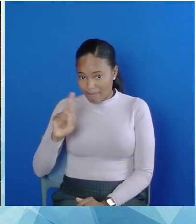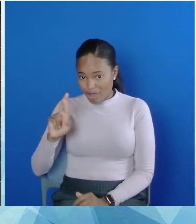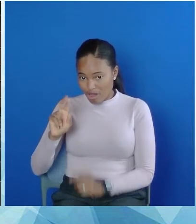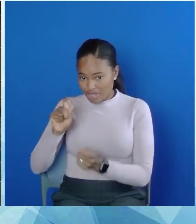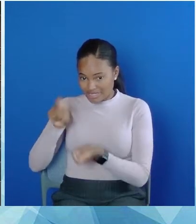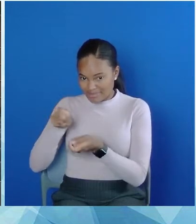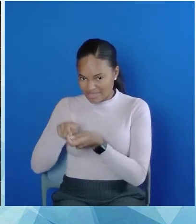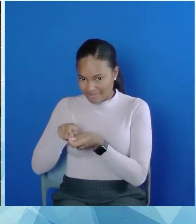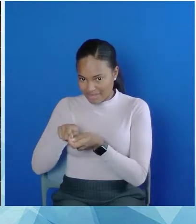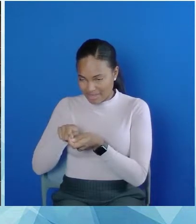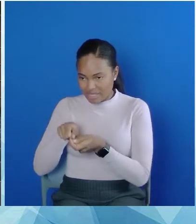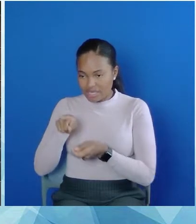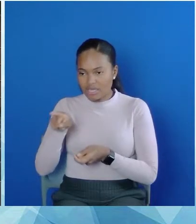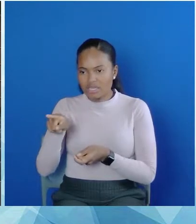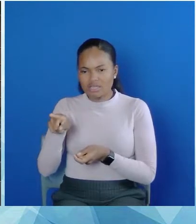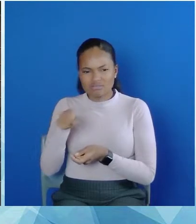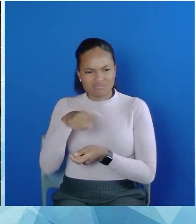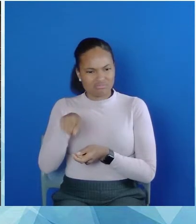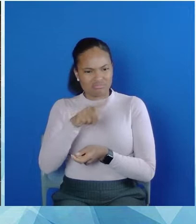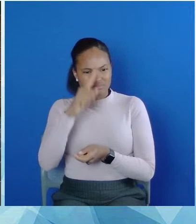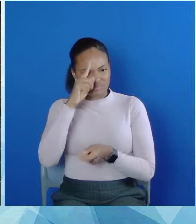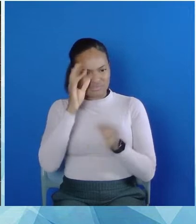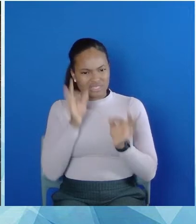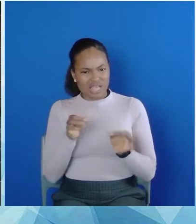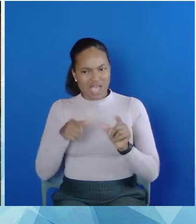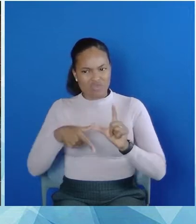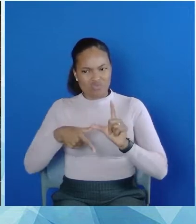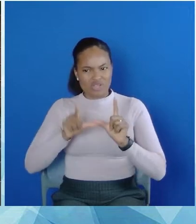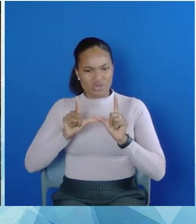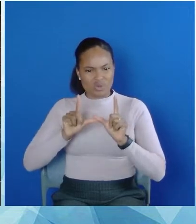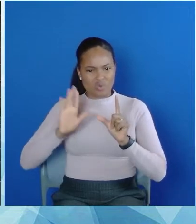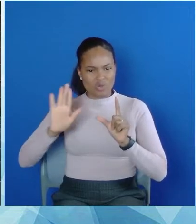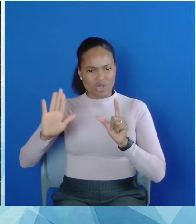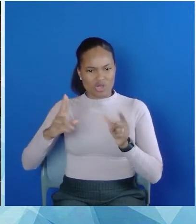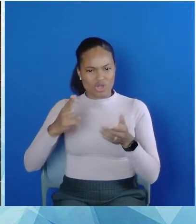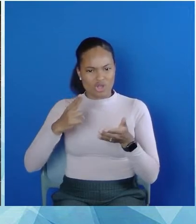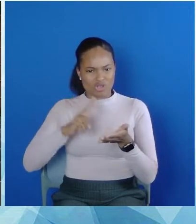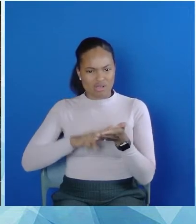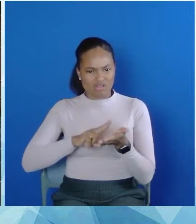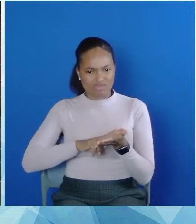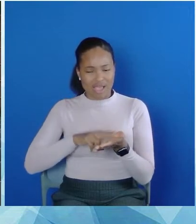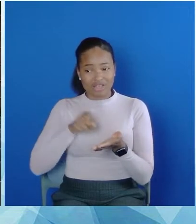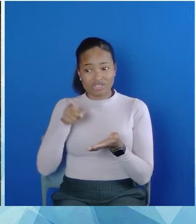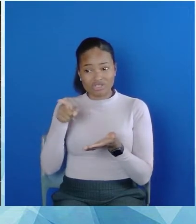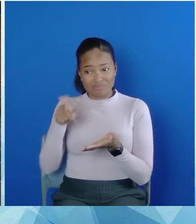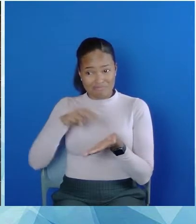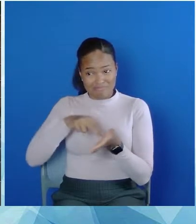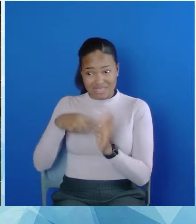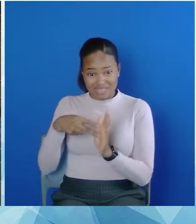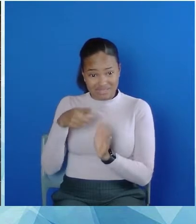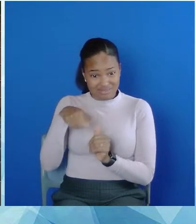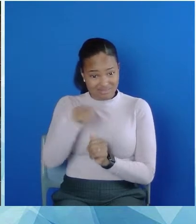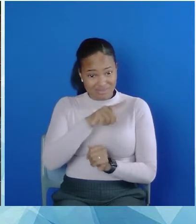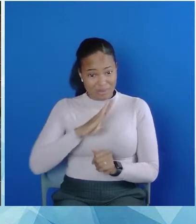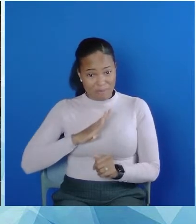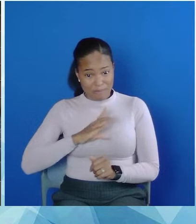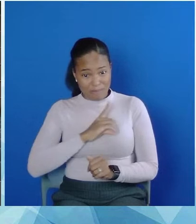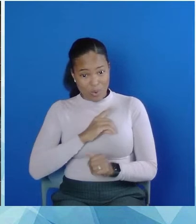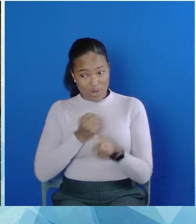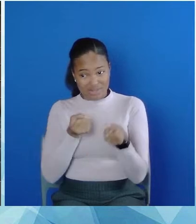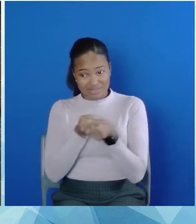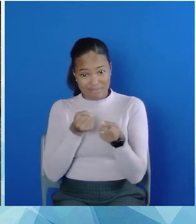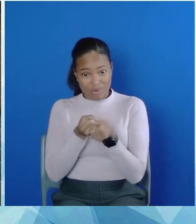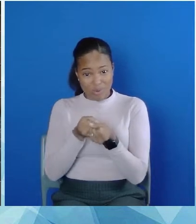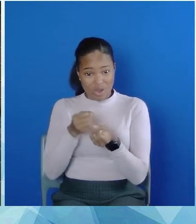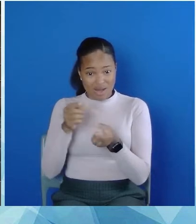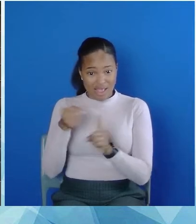to decide to renew her contract means that you're supporting an abuser. It's quite obvious.